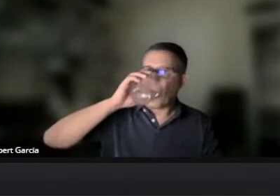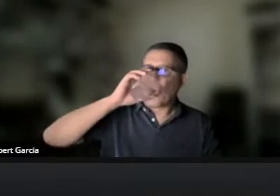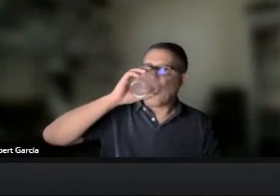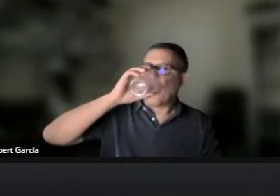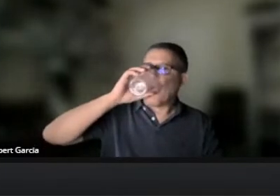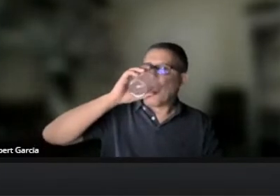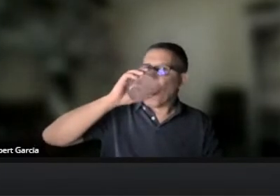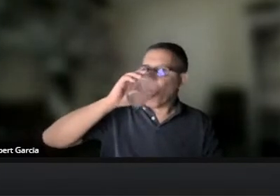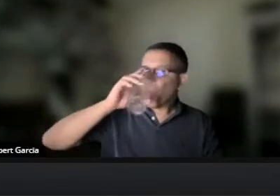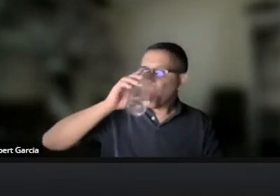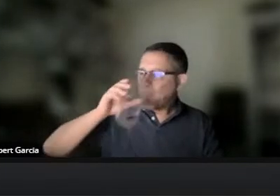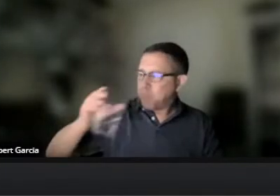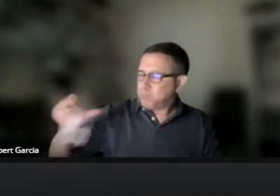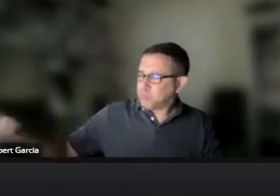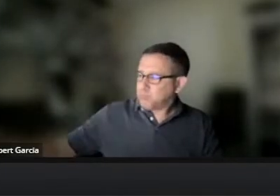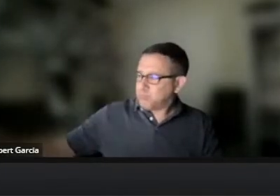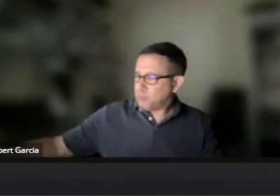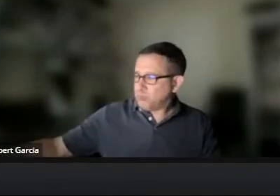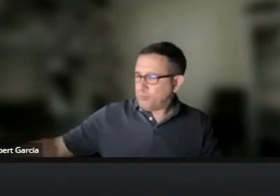so let me tell you what